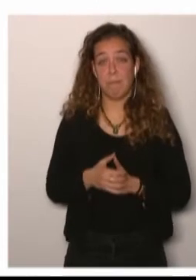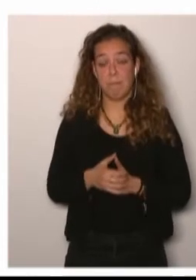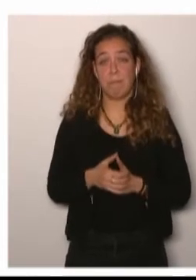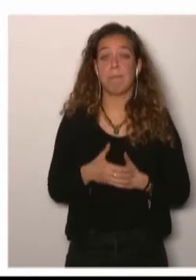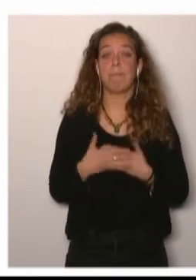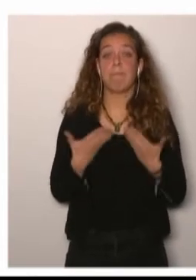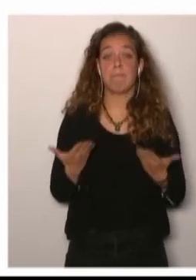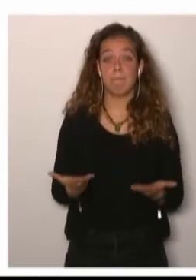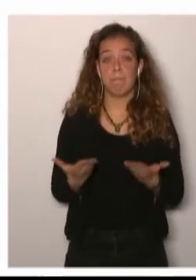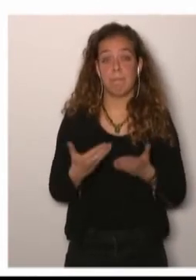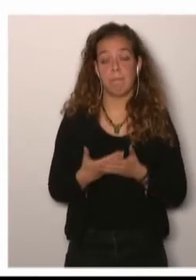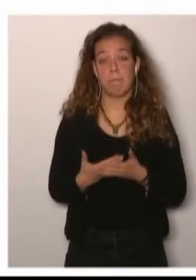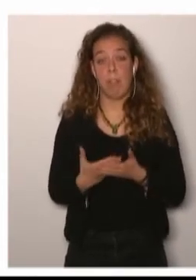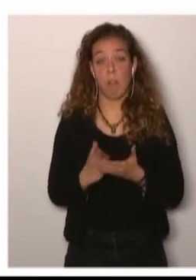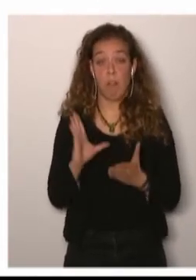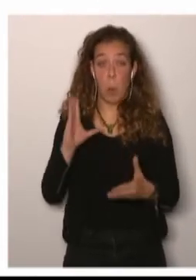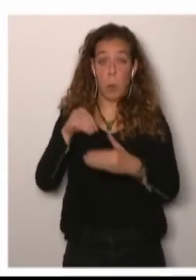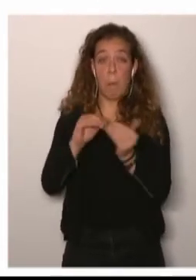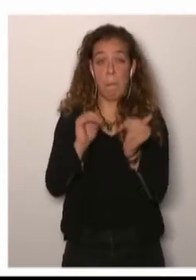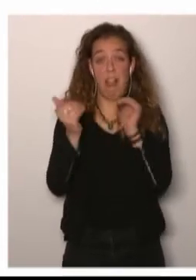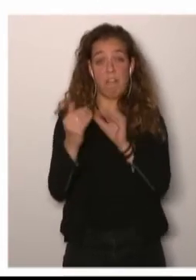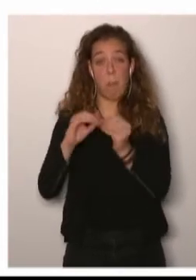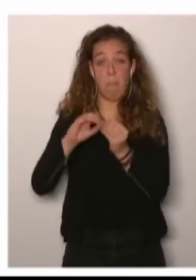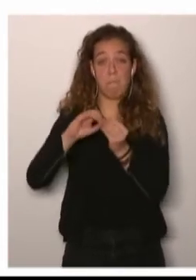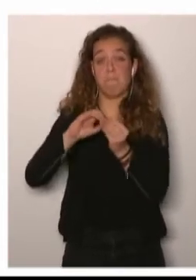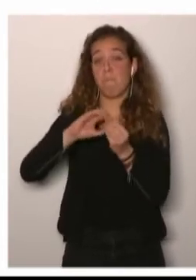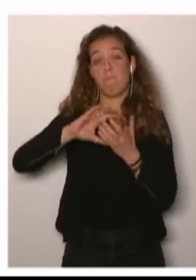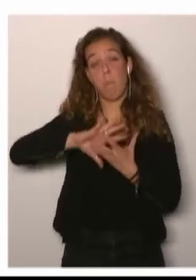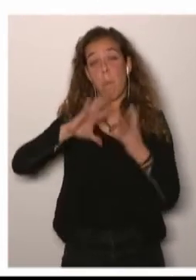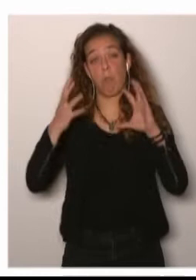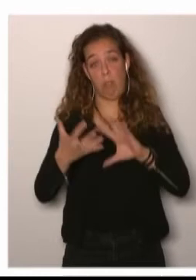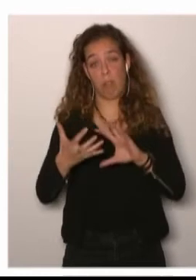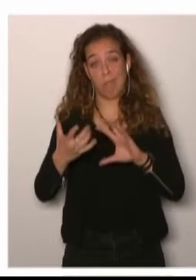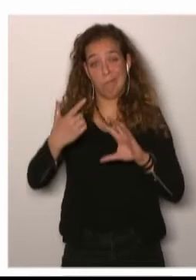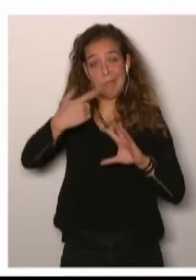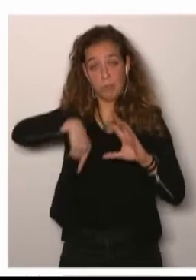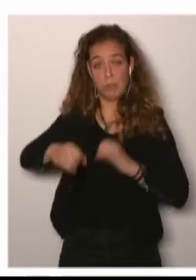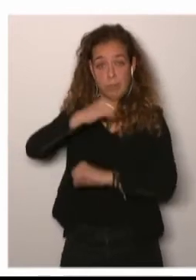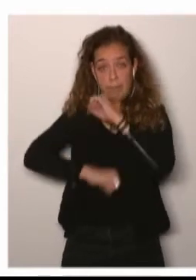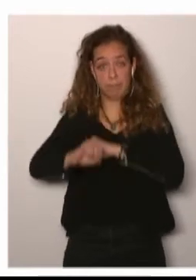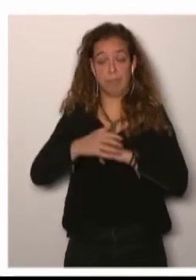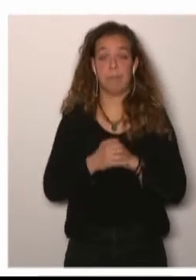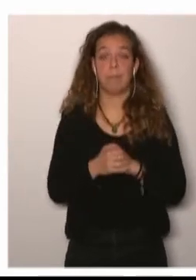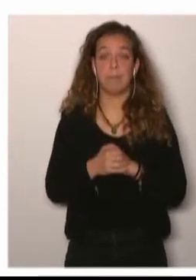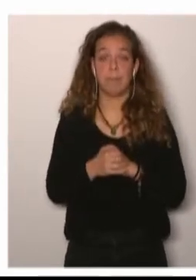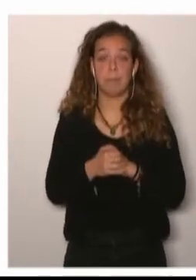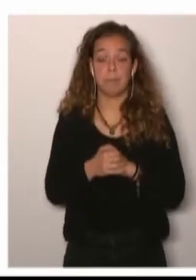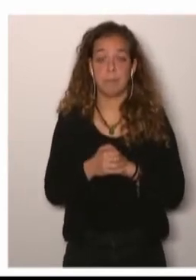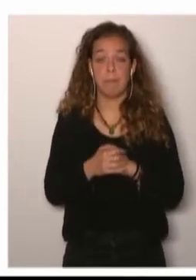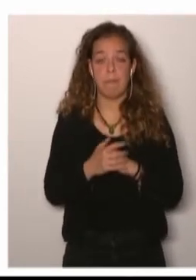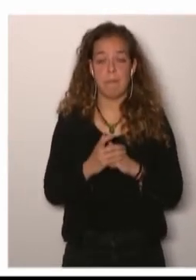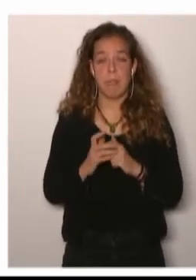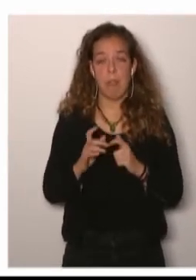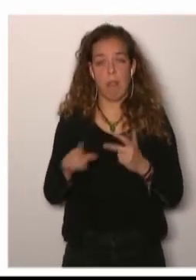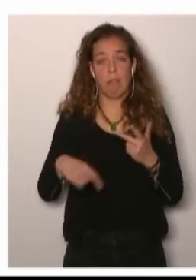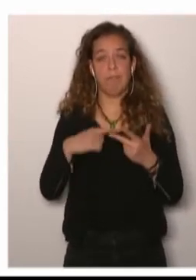Coming to the next pillar of international regulatory cooperation, again, bearing in mind pediatric